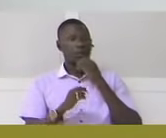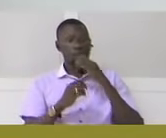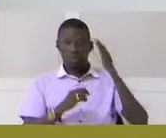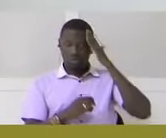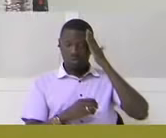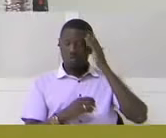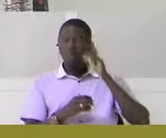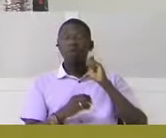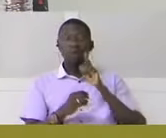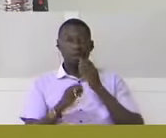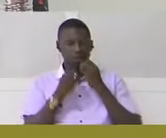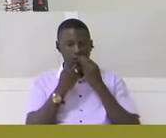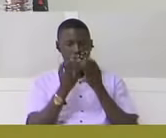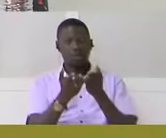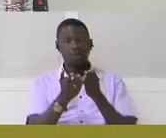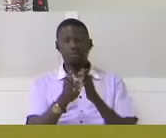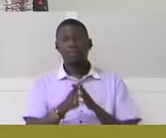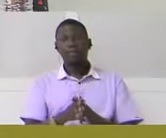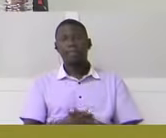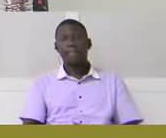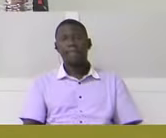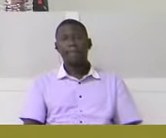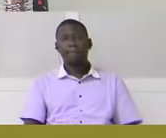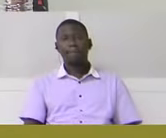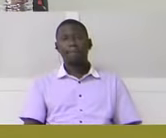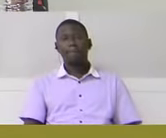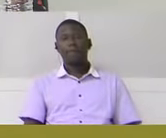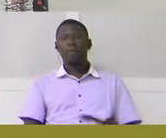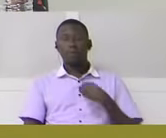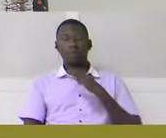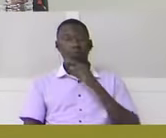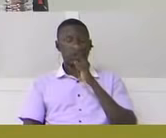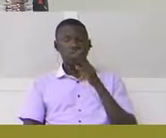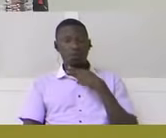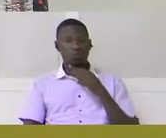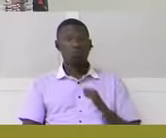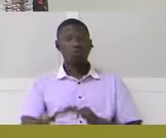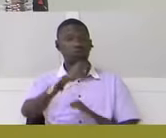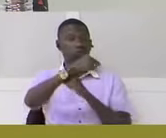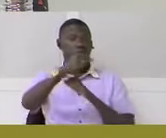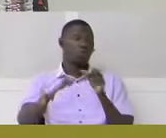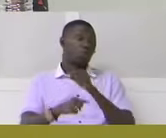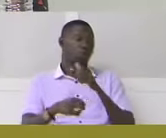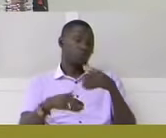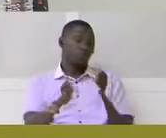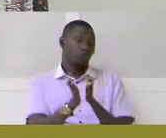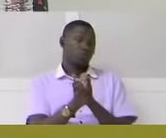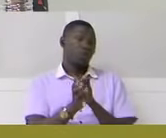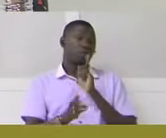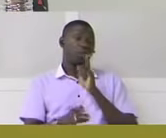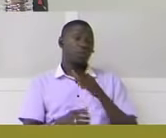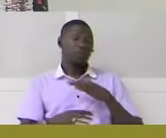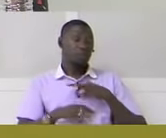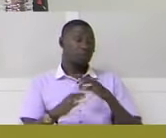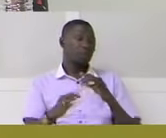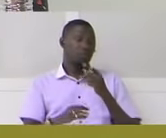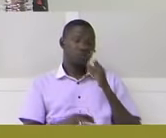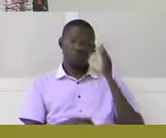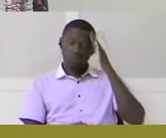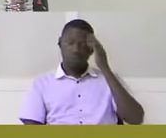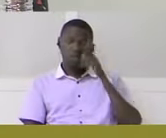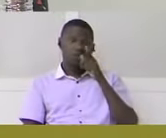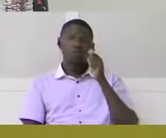lefo. I didn't say that you were biased. Ma fo be fasa rola. But it's interesting to note that you used that